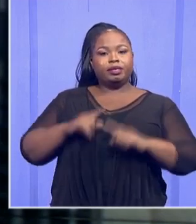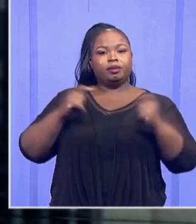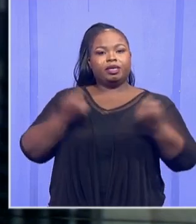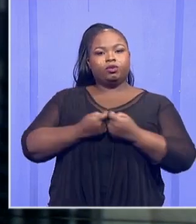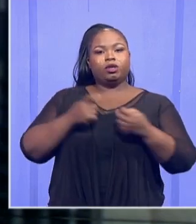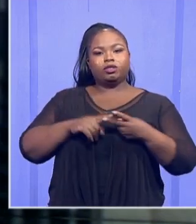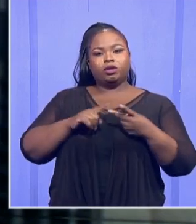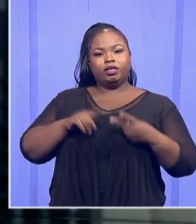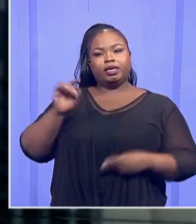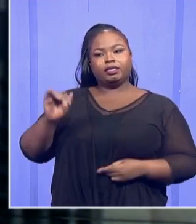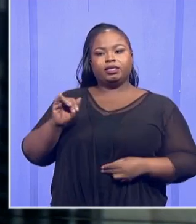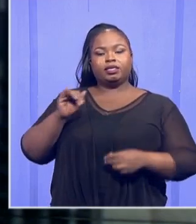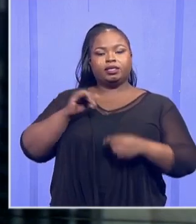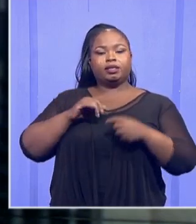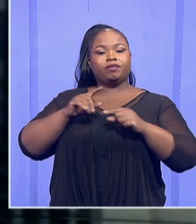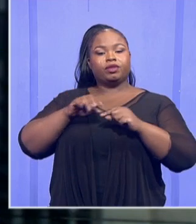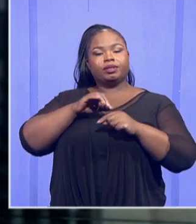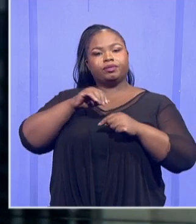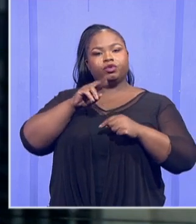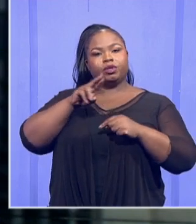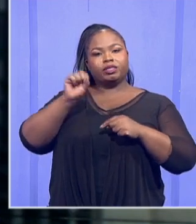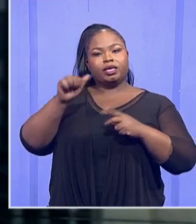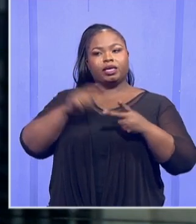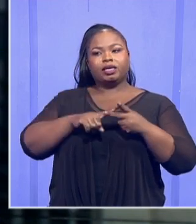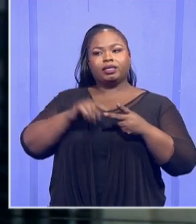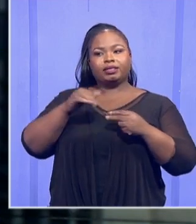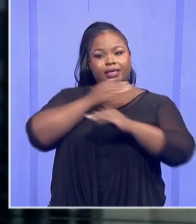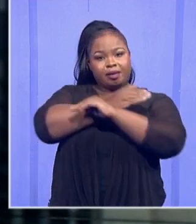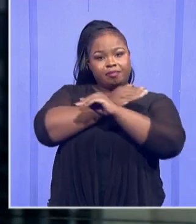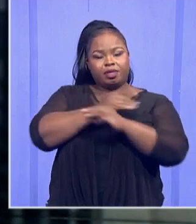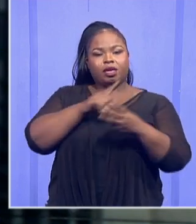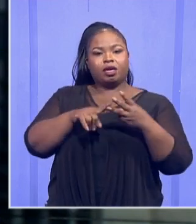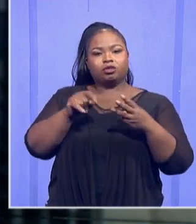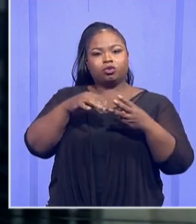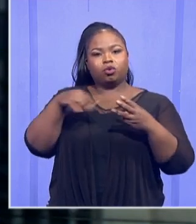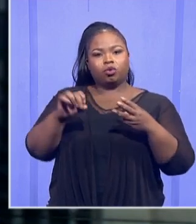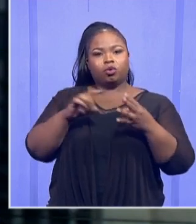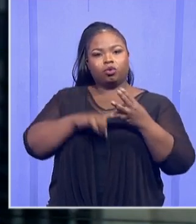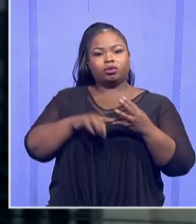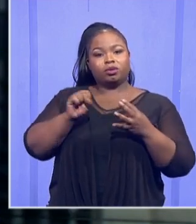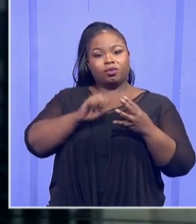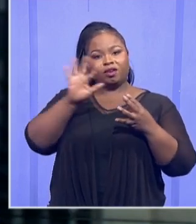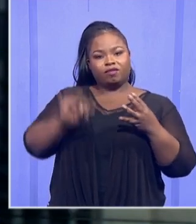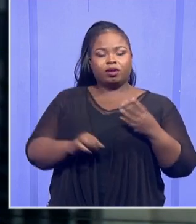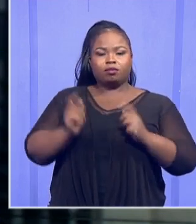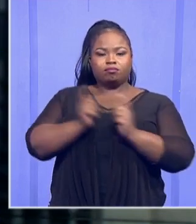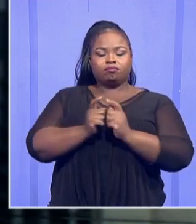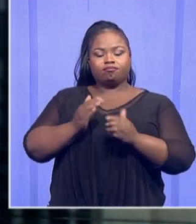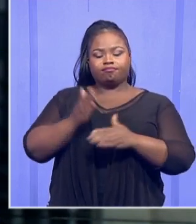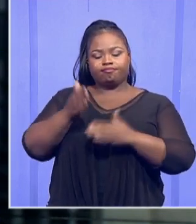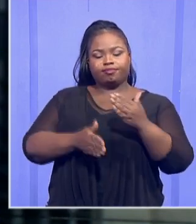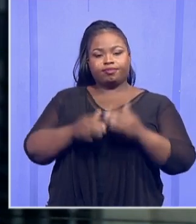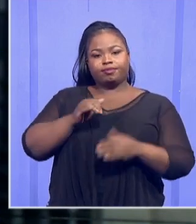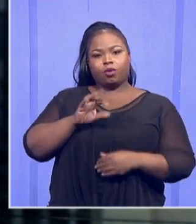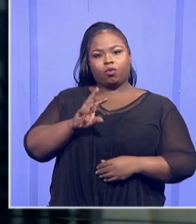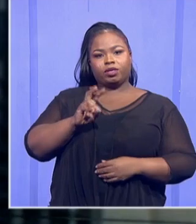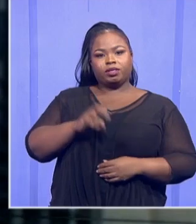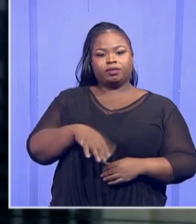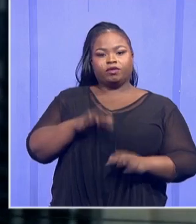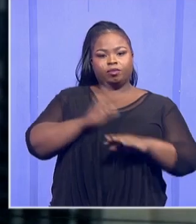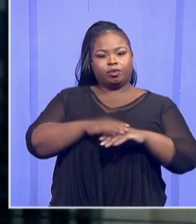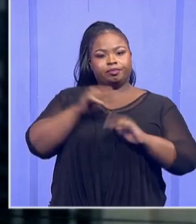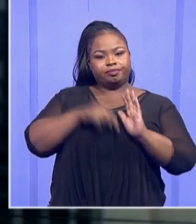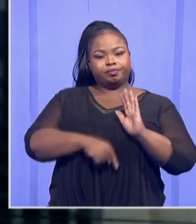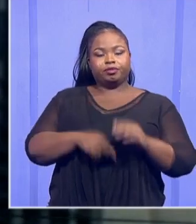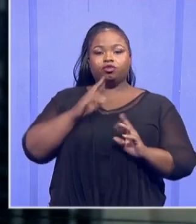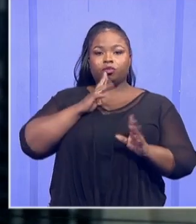Mozambique, France, USA, Zambia, Togo and South Africa will play in the tournament until Wednesday. For more on the story now, we take you to